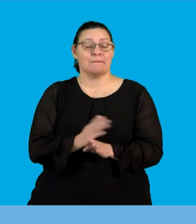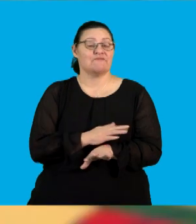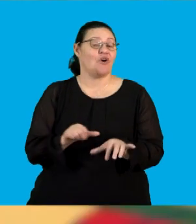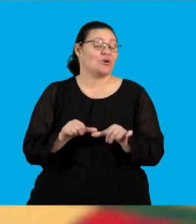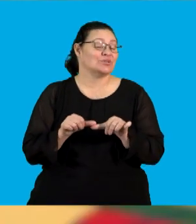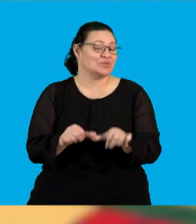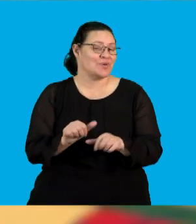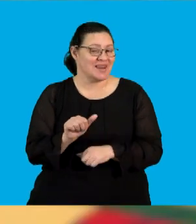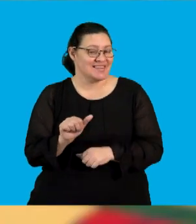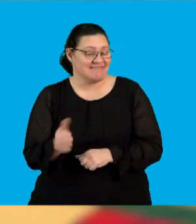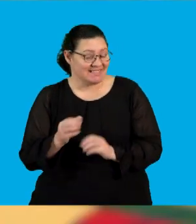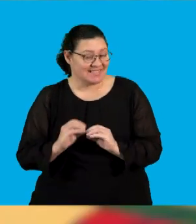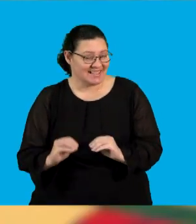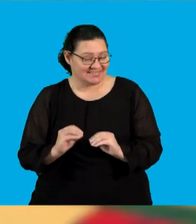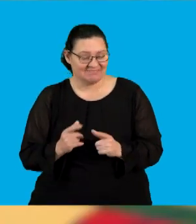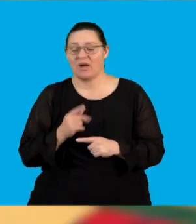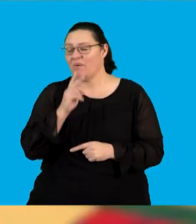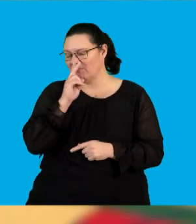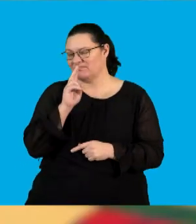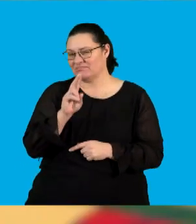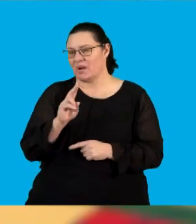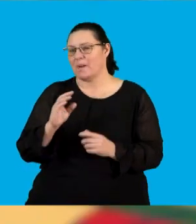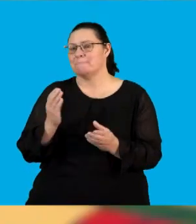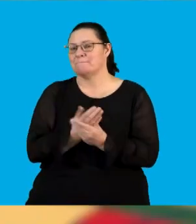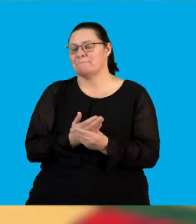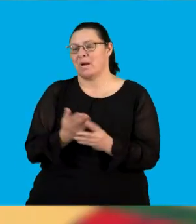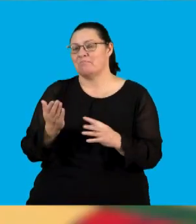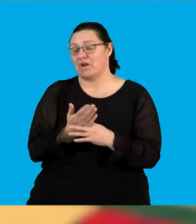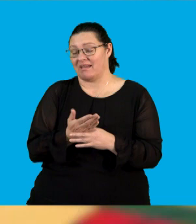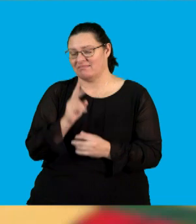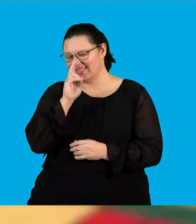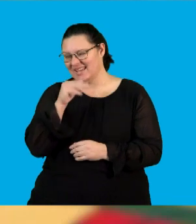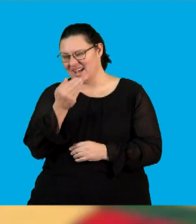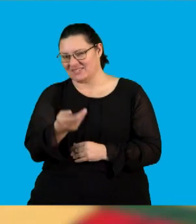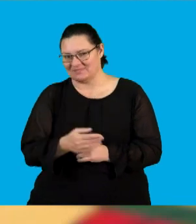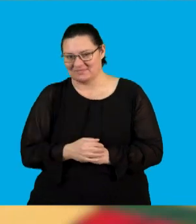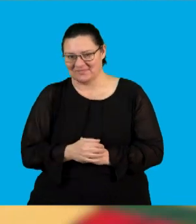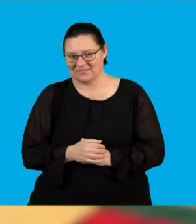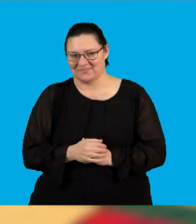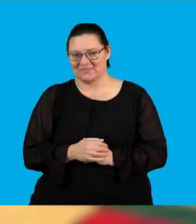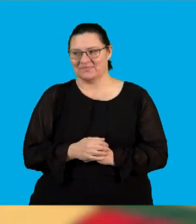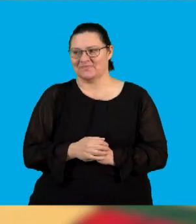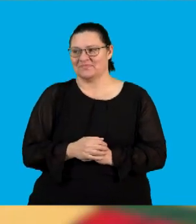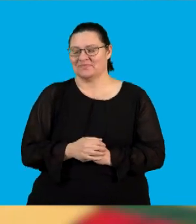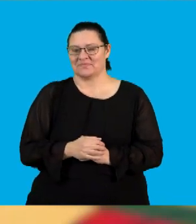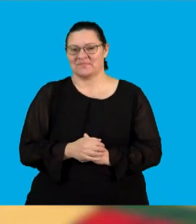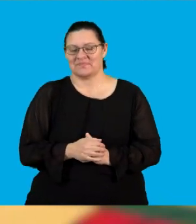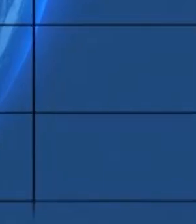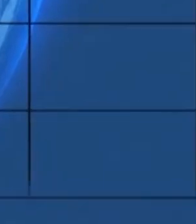So, before we move on to the next part of our lesson, we're just going to quickly go for a short break, and I'll see you just after this.